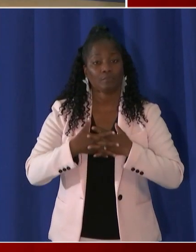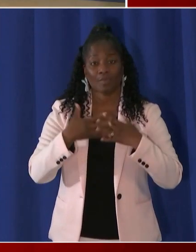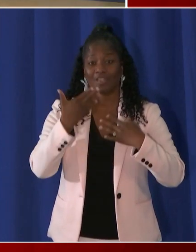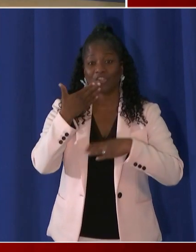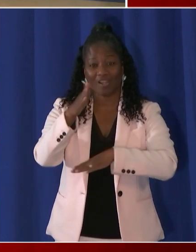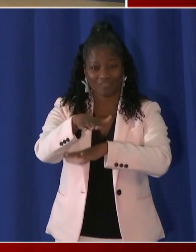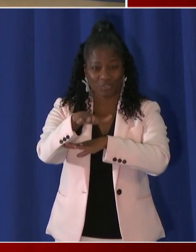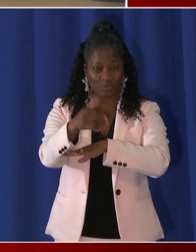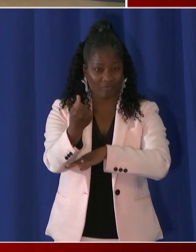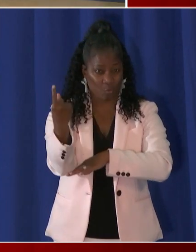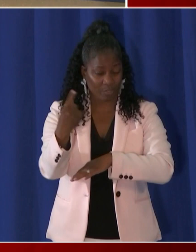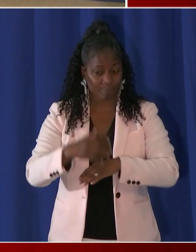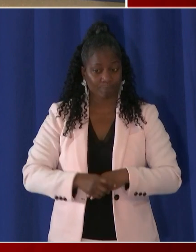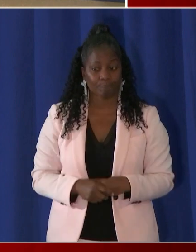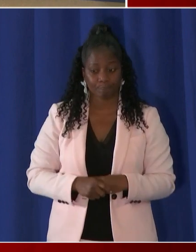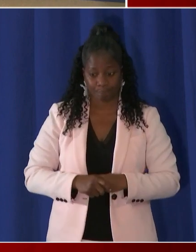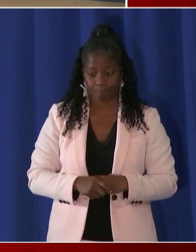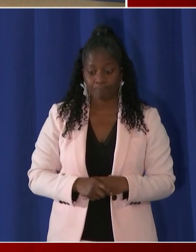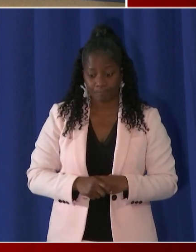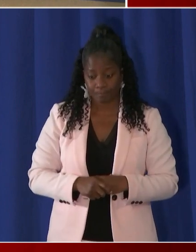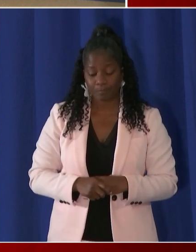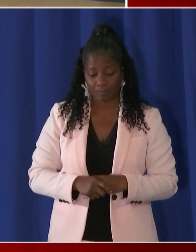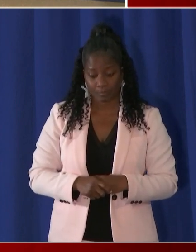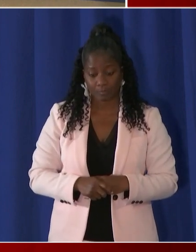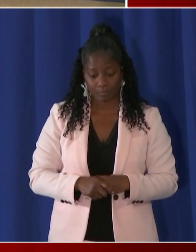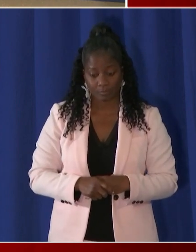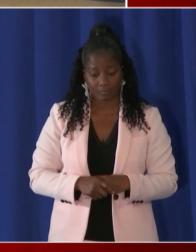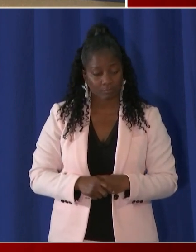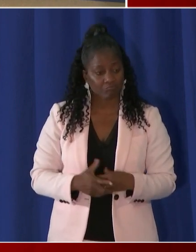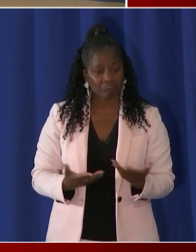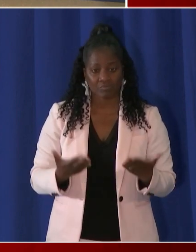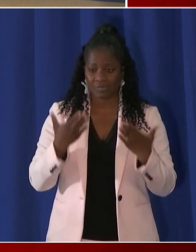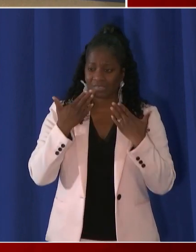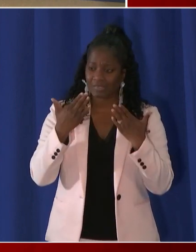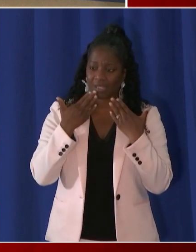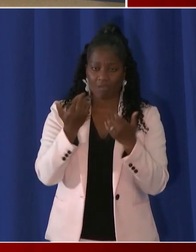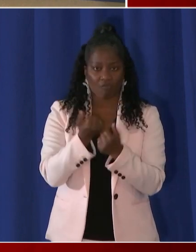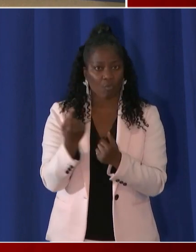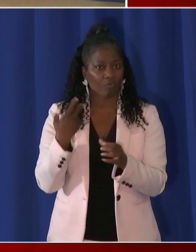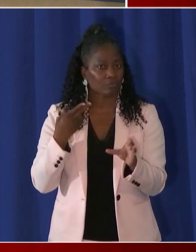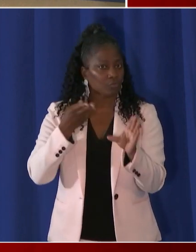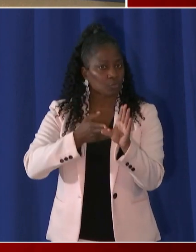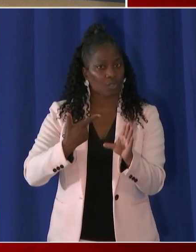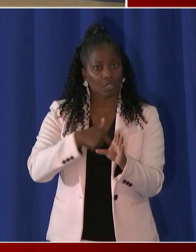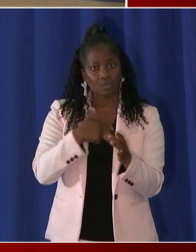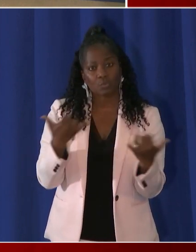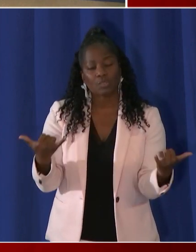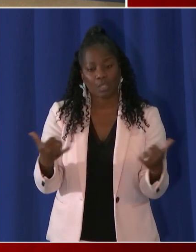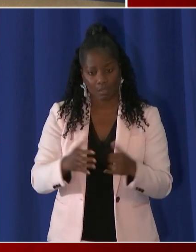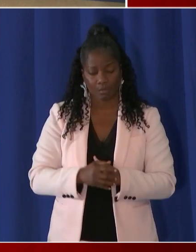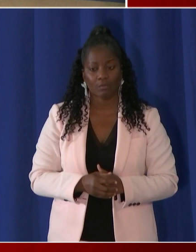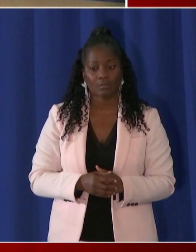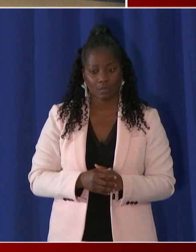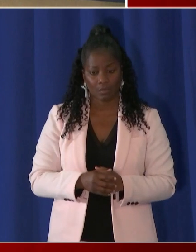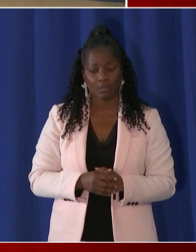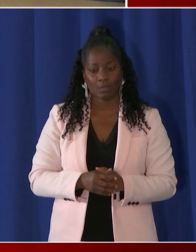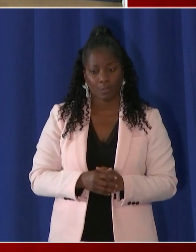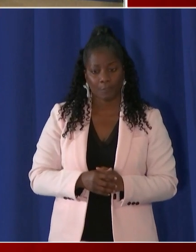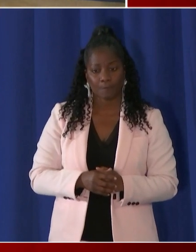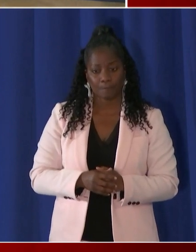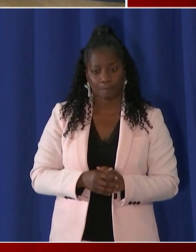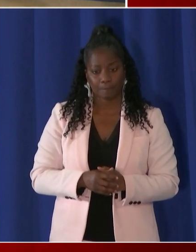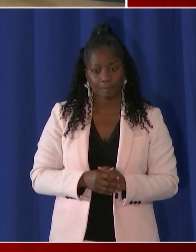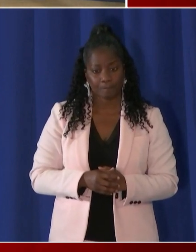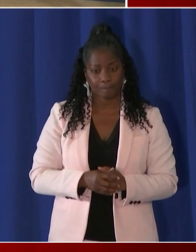Good afternoon, everyone. I want to thank everyone for joining us today. First, we're going to